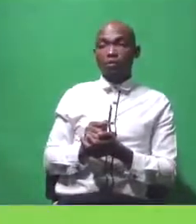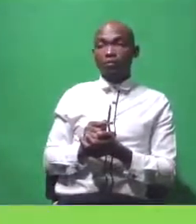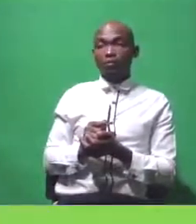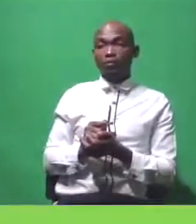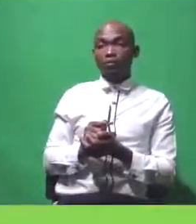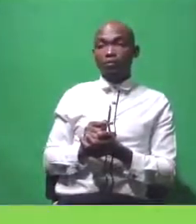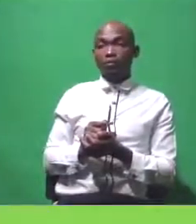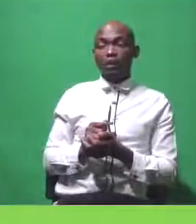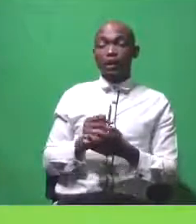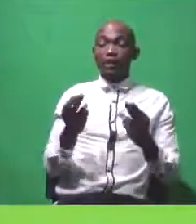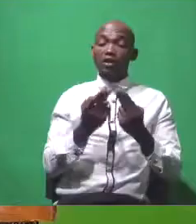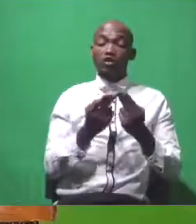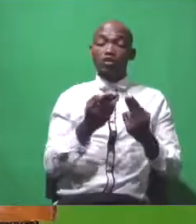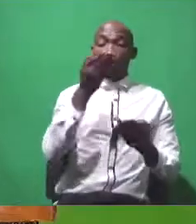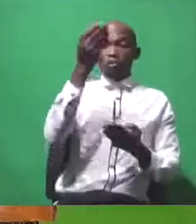Then